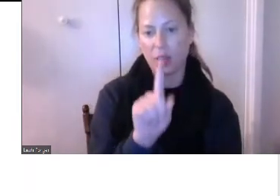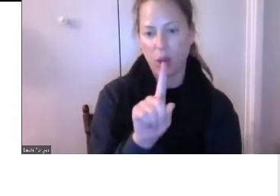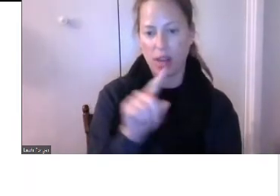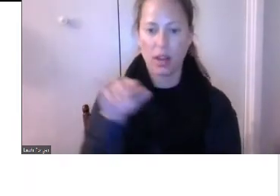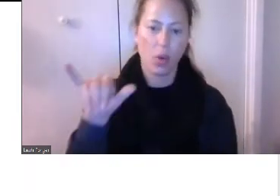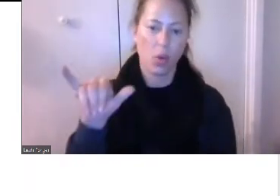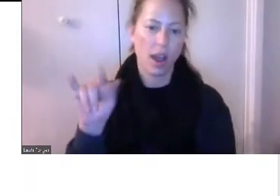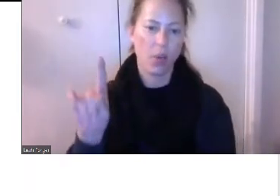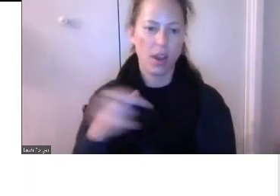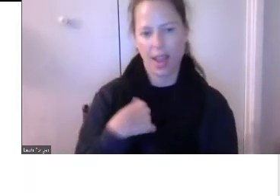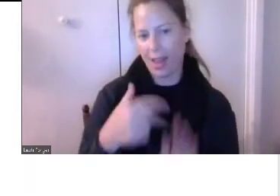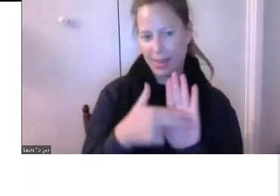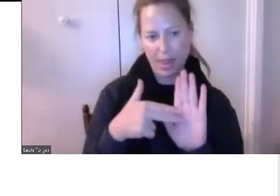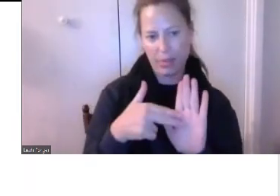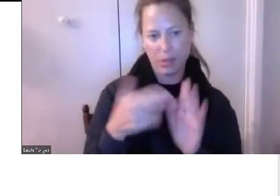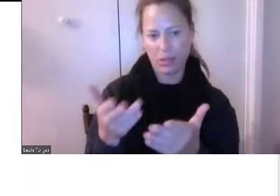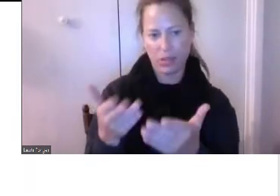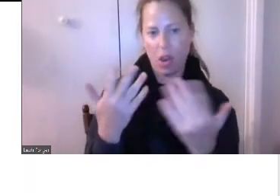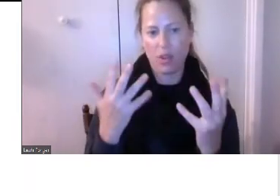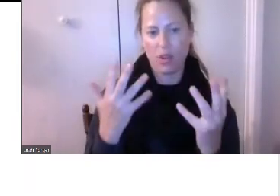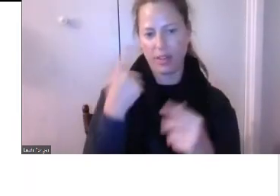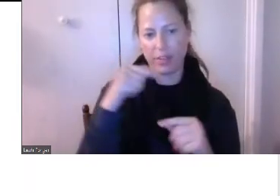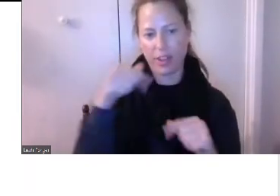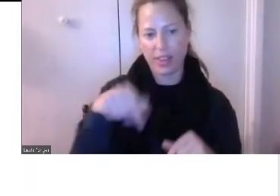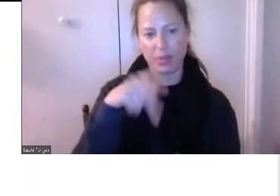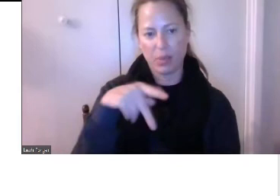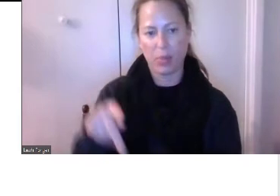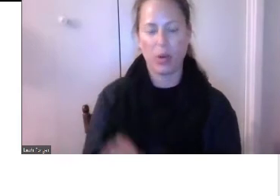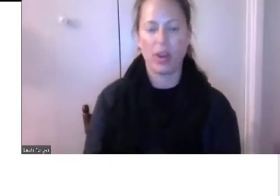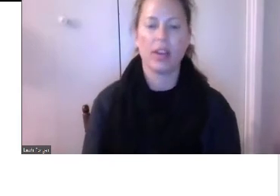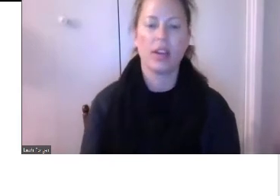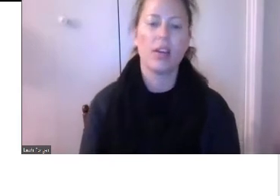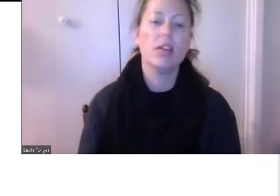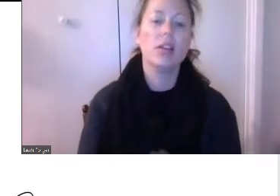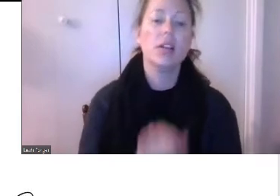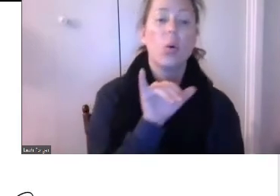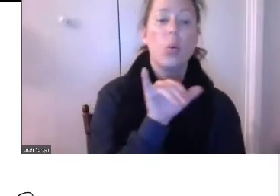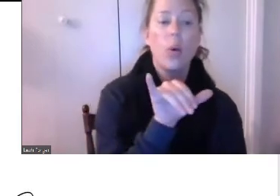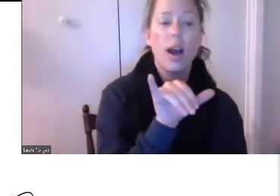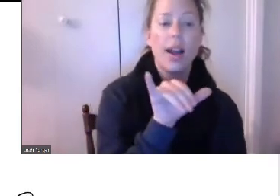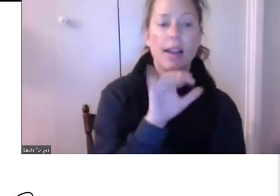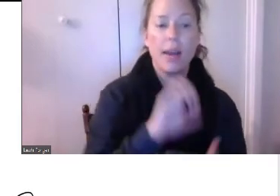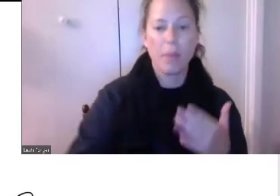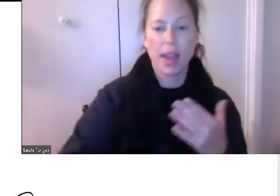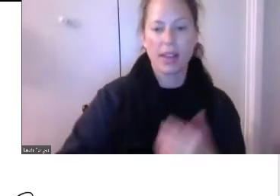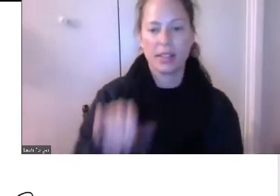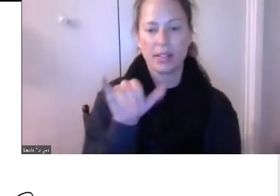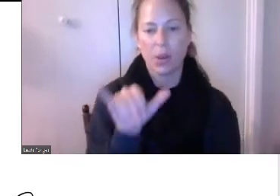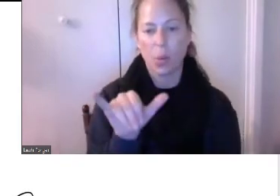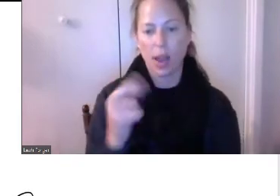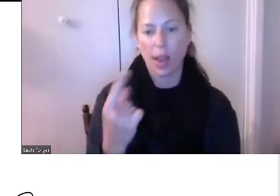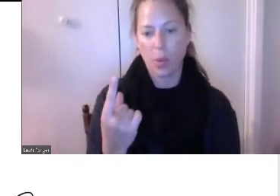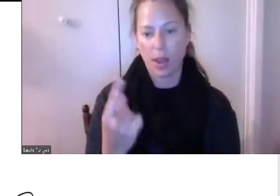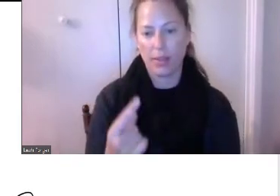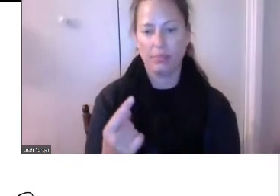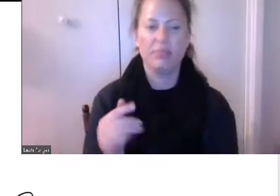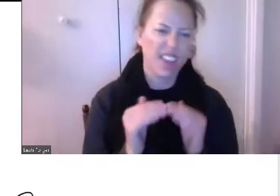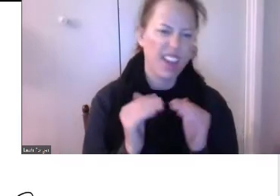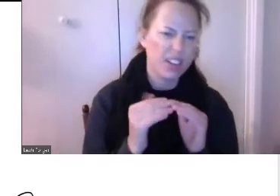it for us for this PowerPoint. Okay, so I'm going to say y minus y1, which is